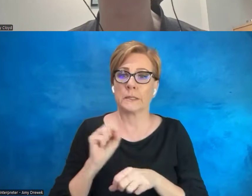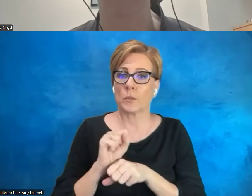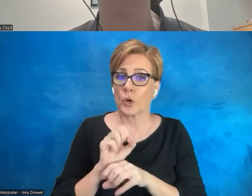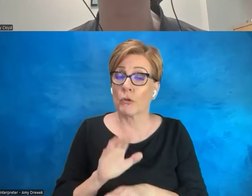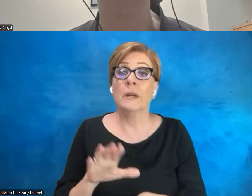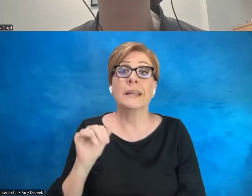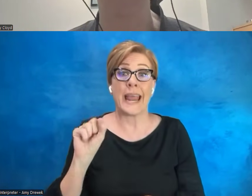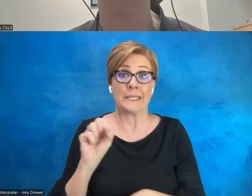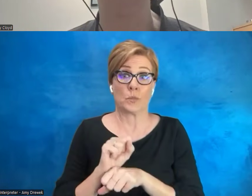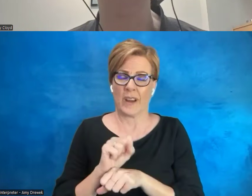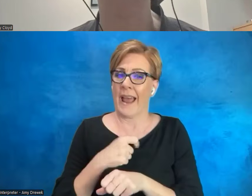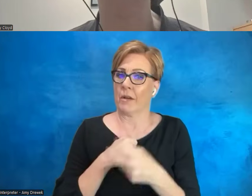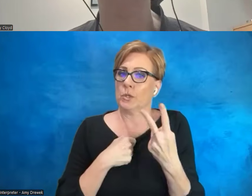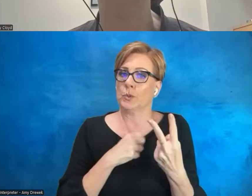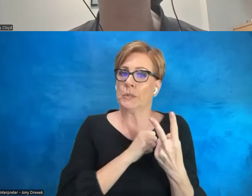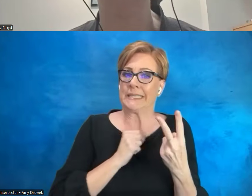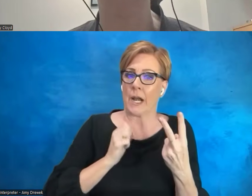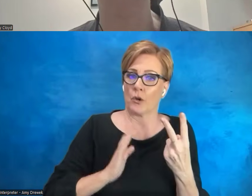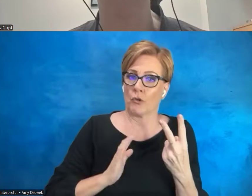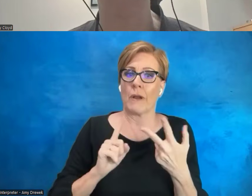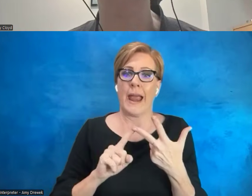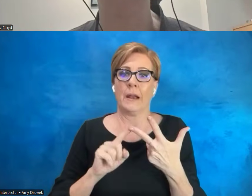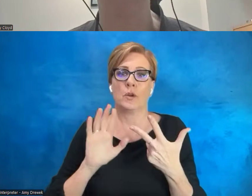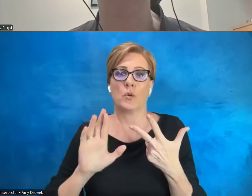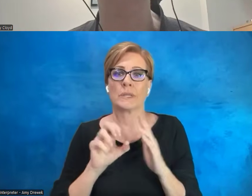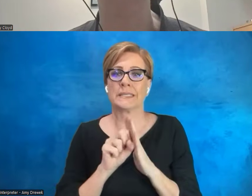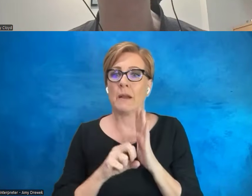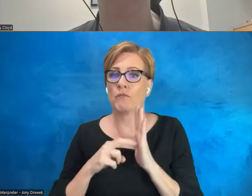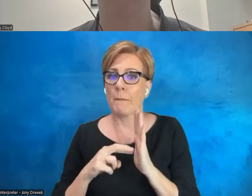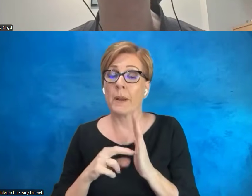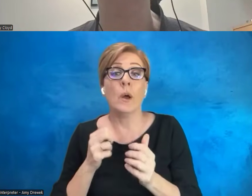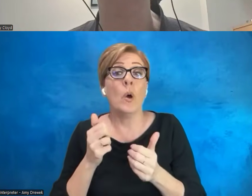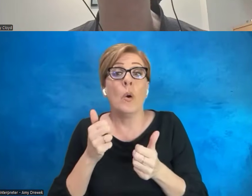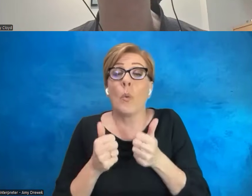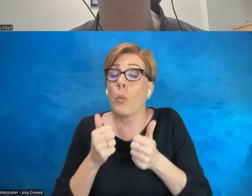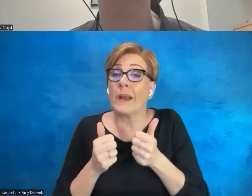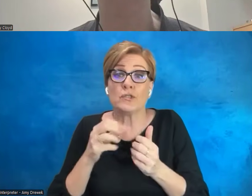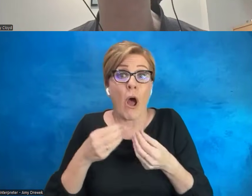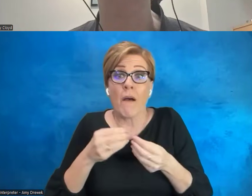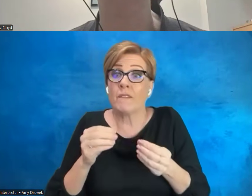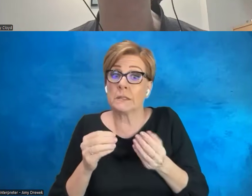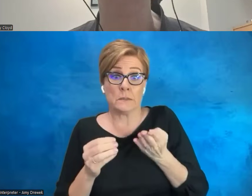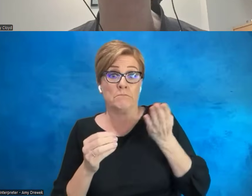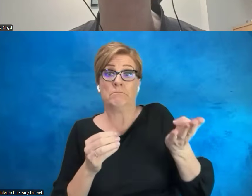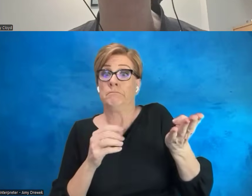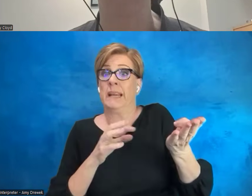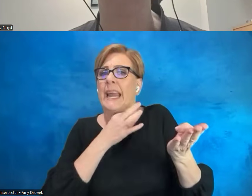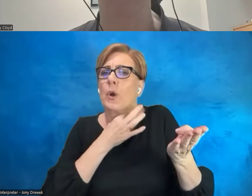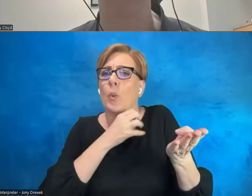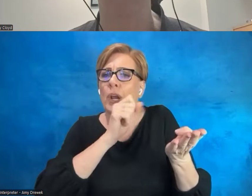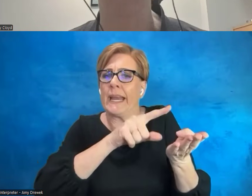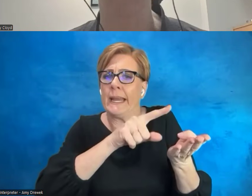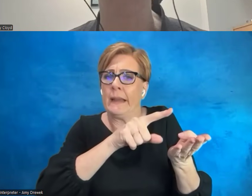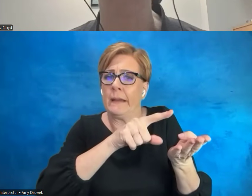your two senators and your representative. Whichever office submits an inquiry on behalf of the constituent or their